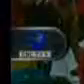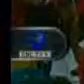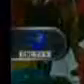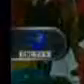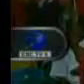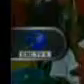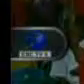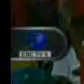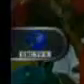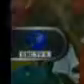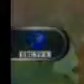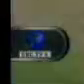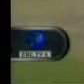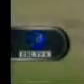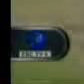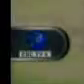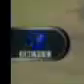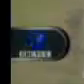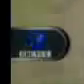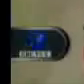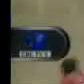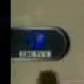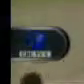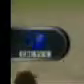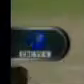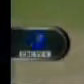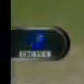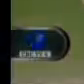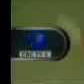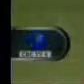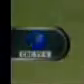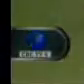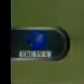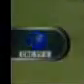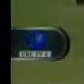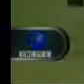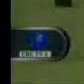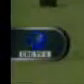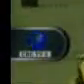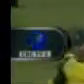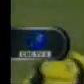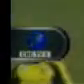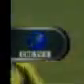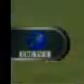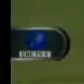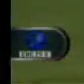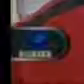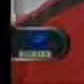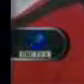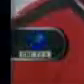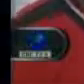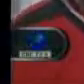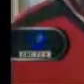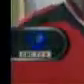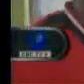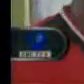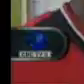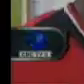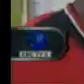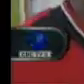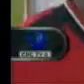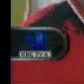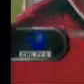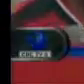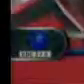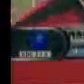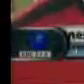internationals. Since his axing, wicket-keeping duties have been shared by Carlton Baugh and Devon Thomas. Baugh has been included in the test